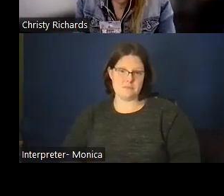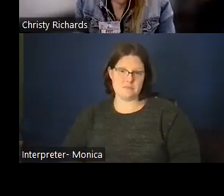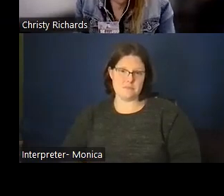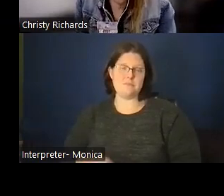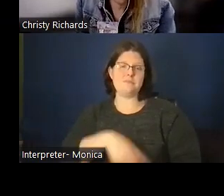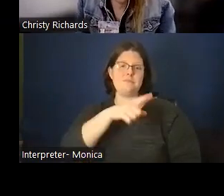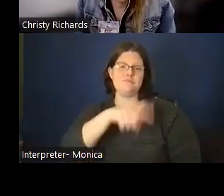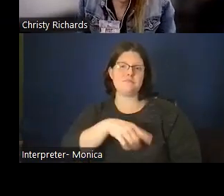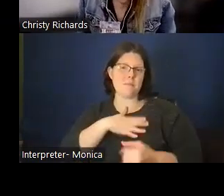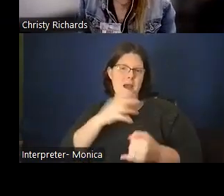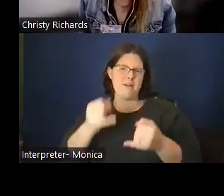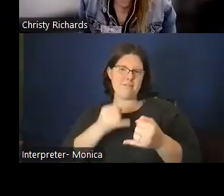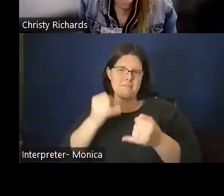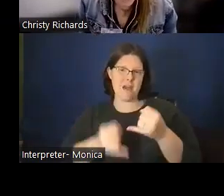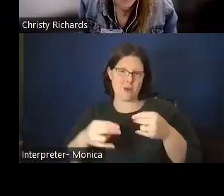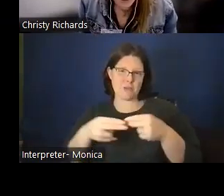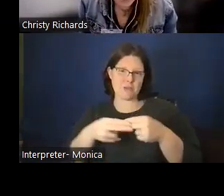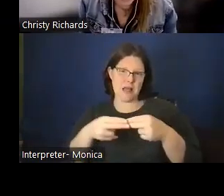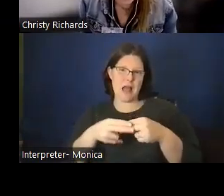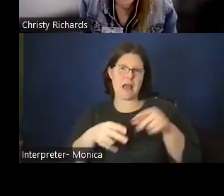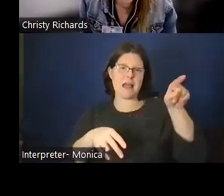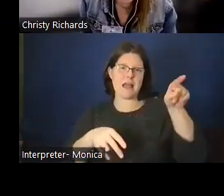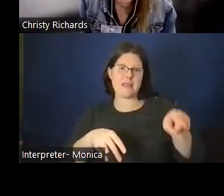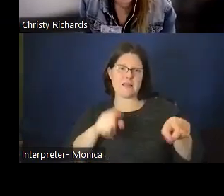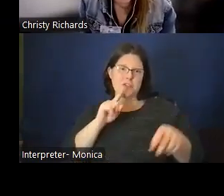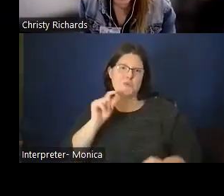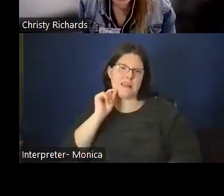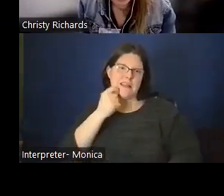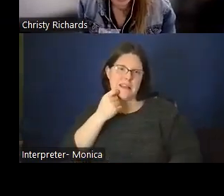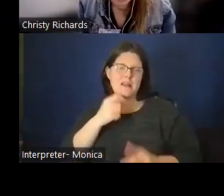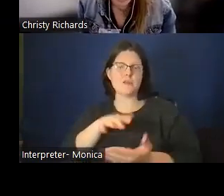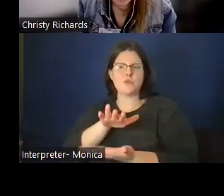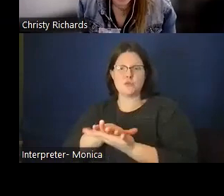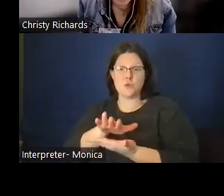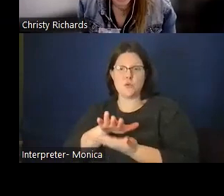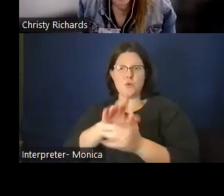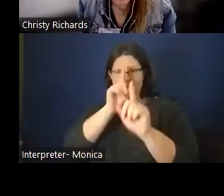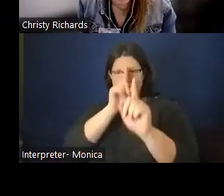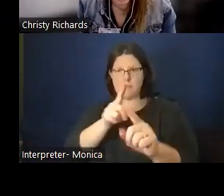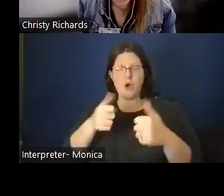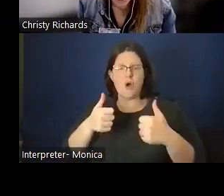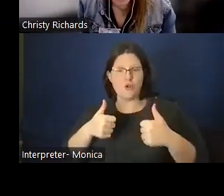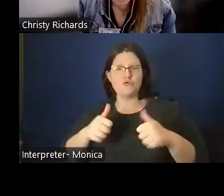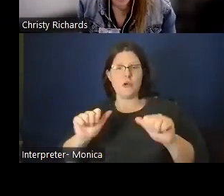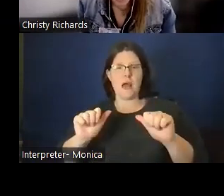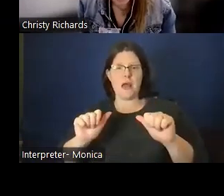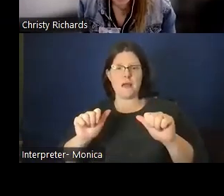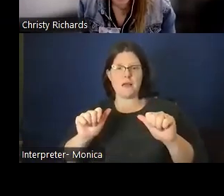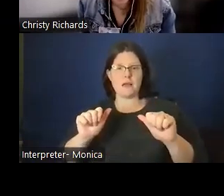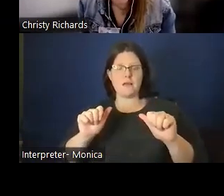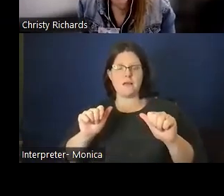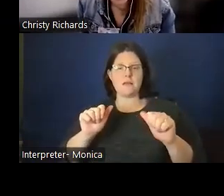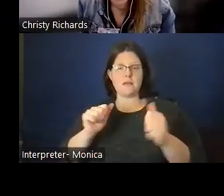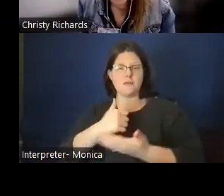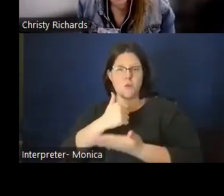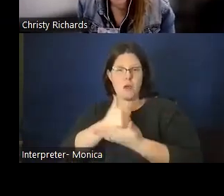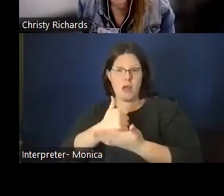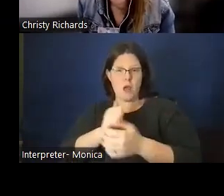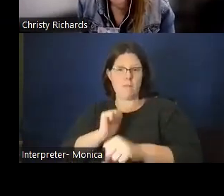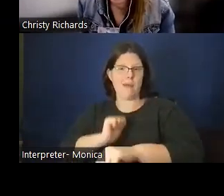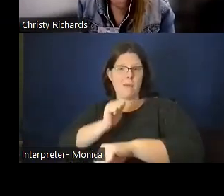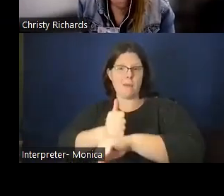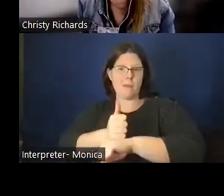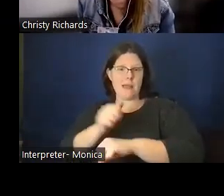My final slide, this is kind of neat. Schools are really trying they're helping to implement